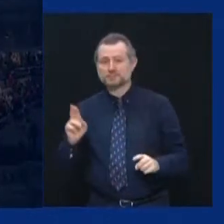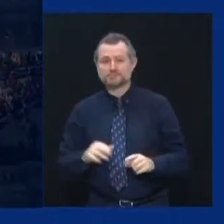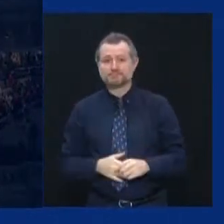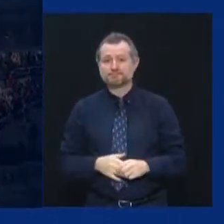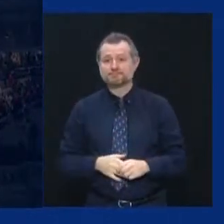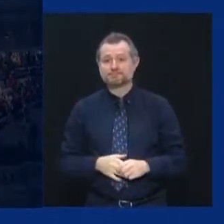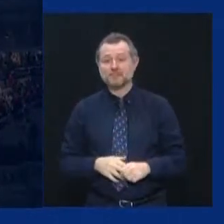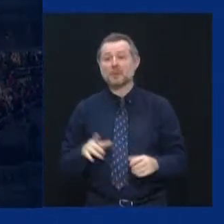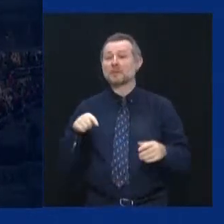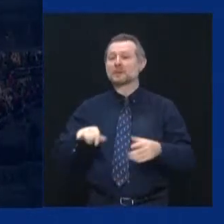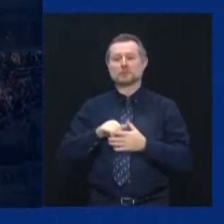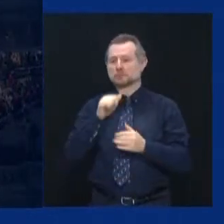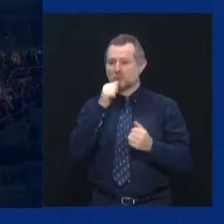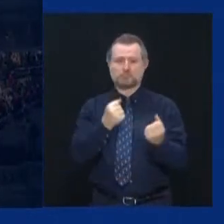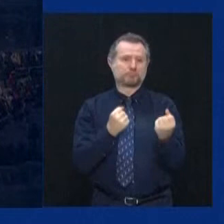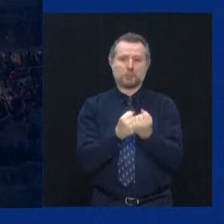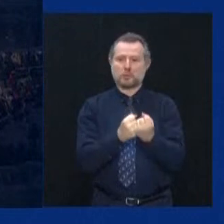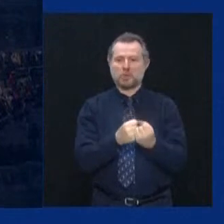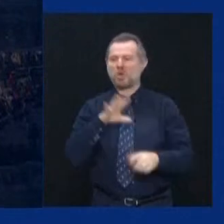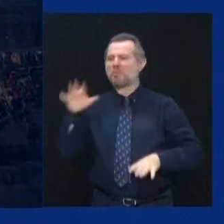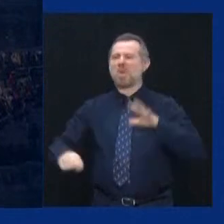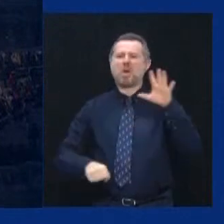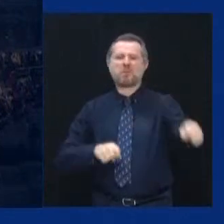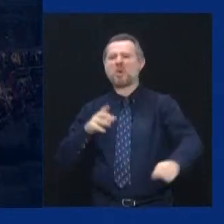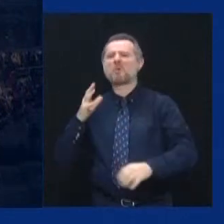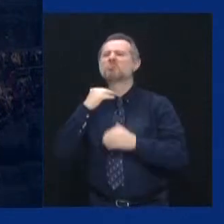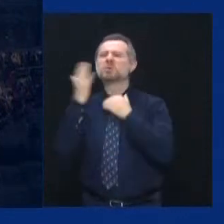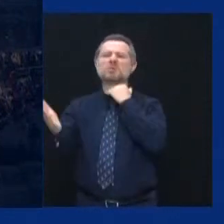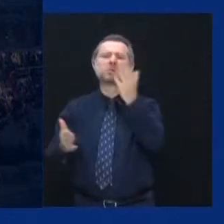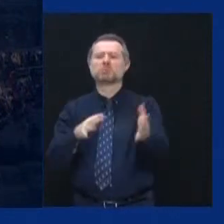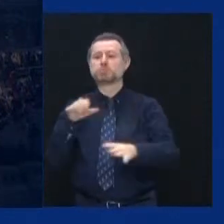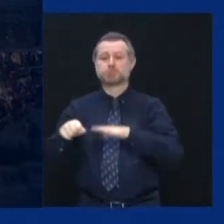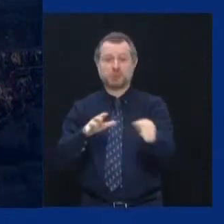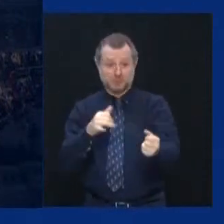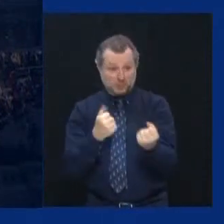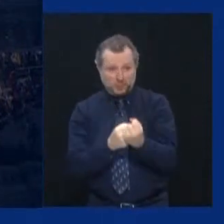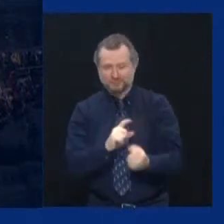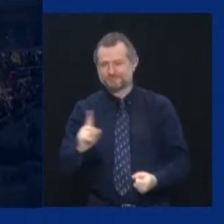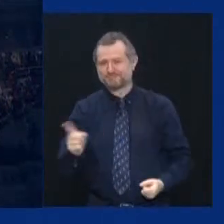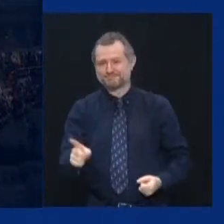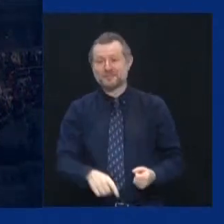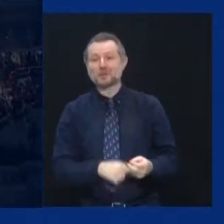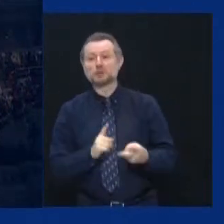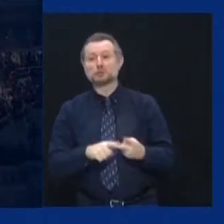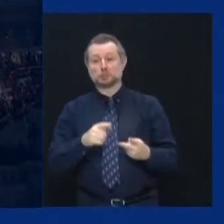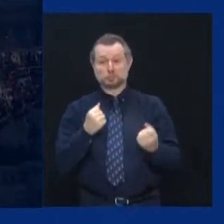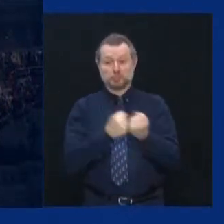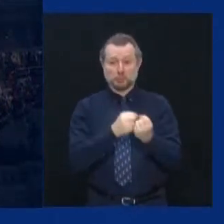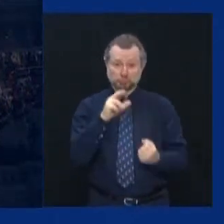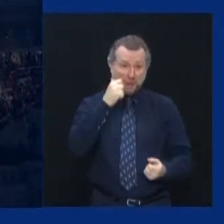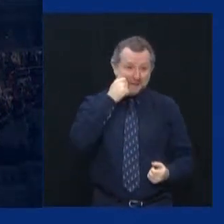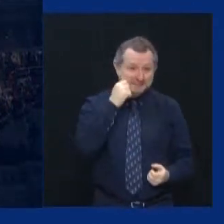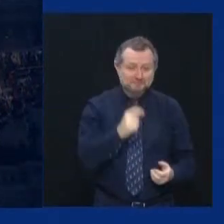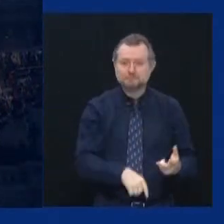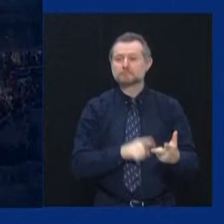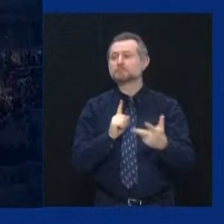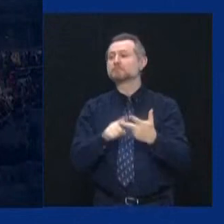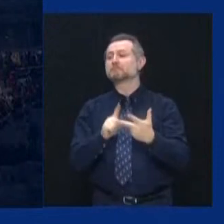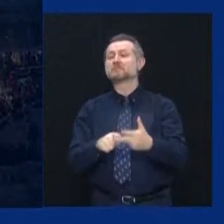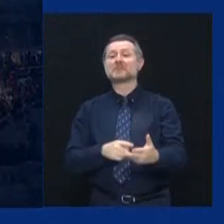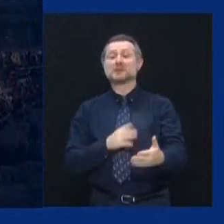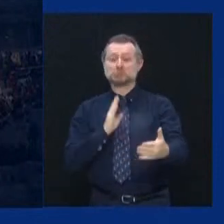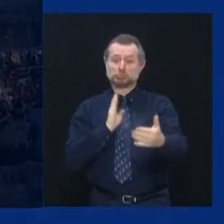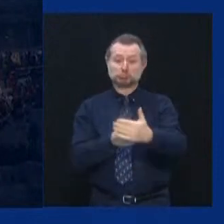support mob rule. They don't support racism. They don't support